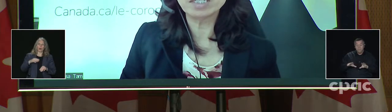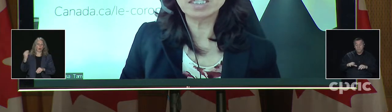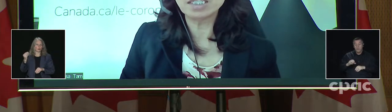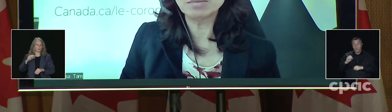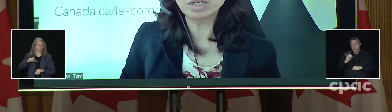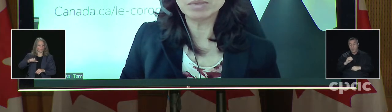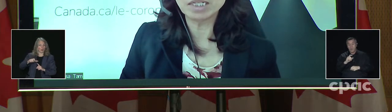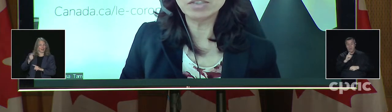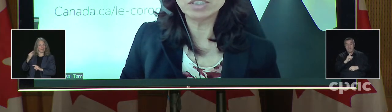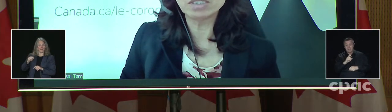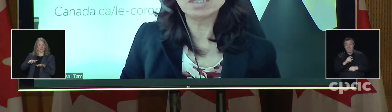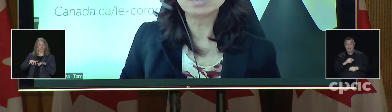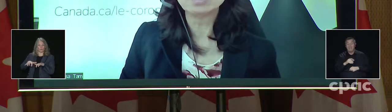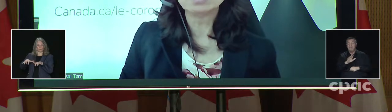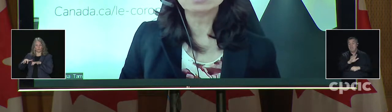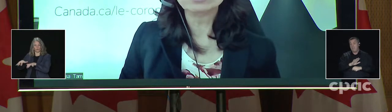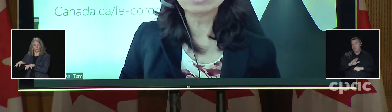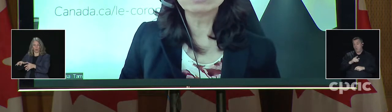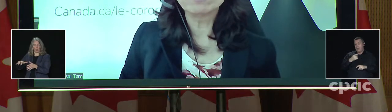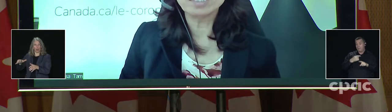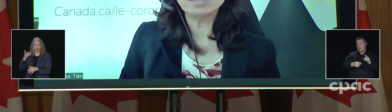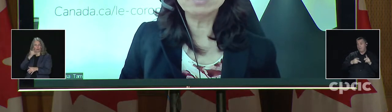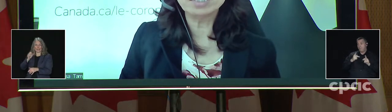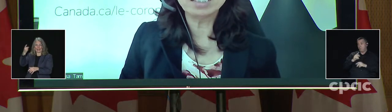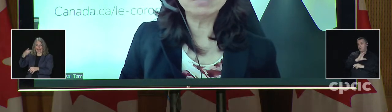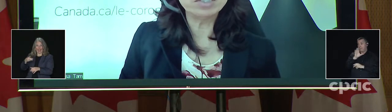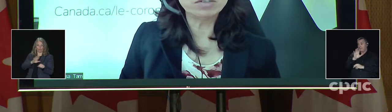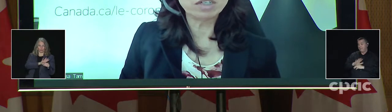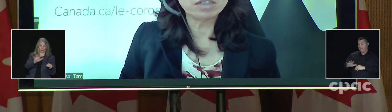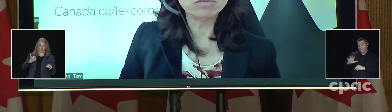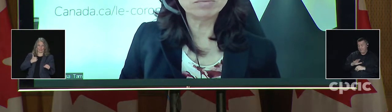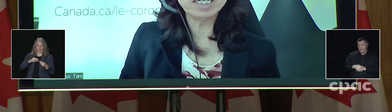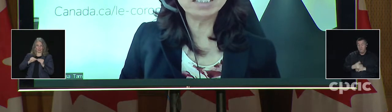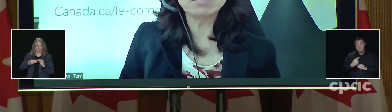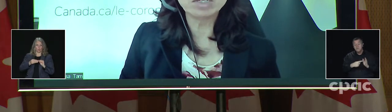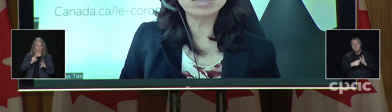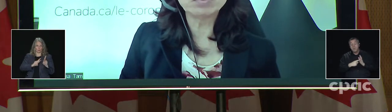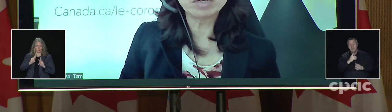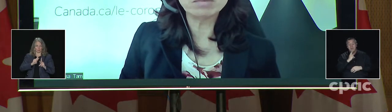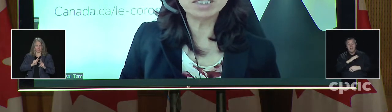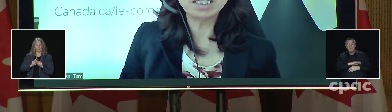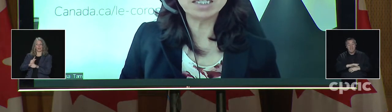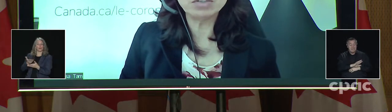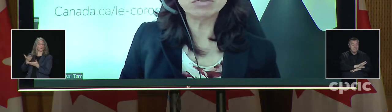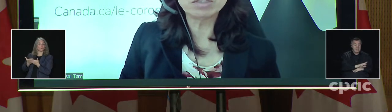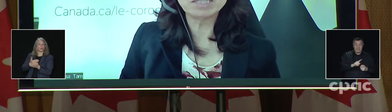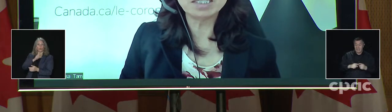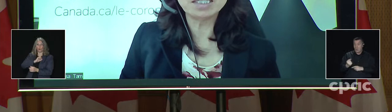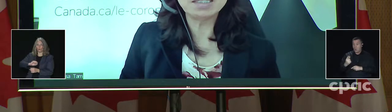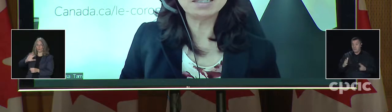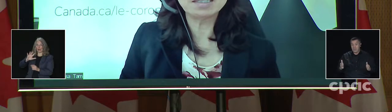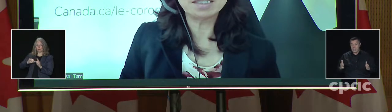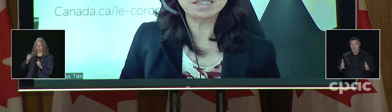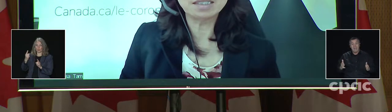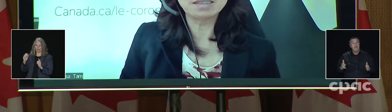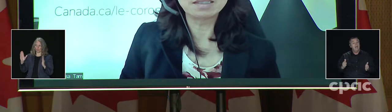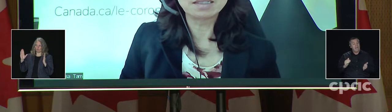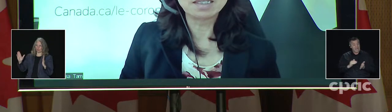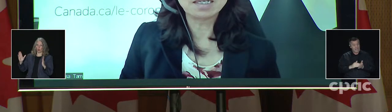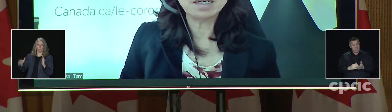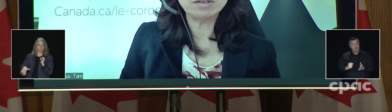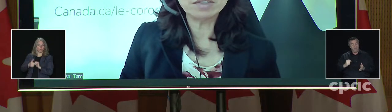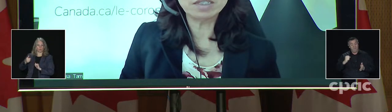half of the Canadian population, shows 5 to 11-year-olds remain the most prominent age group in these